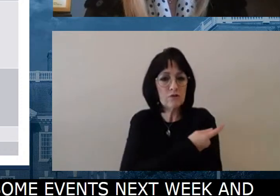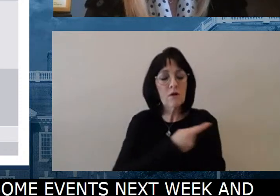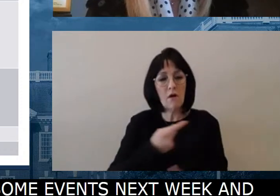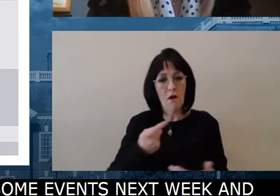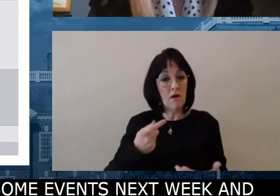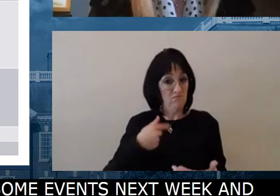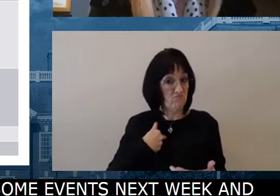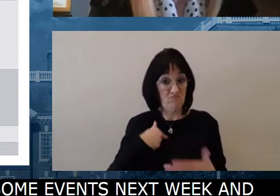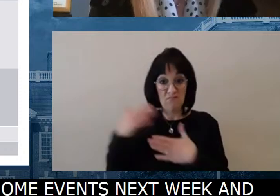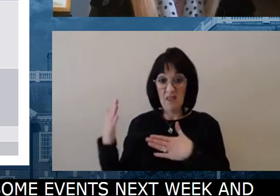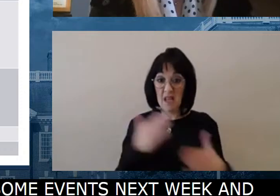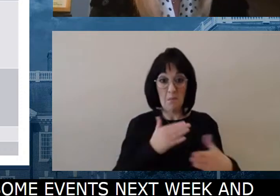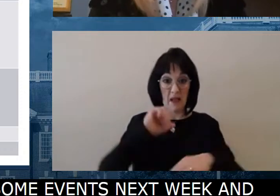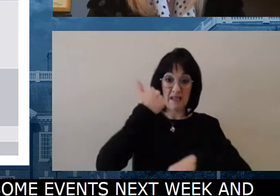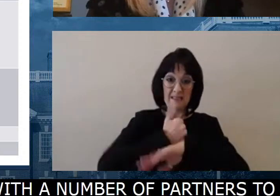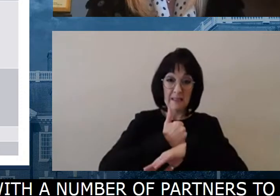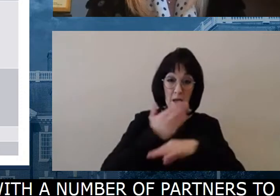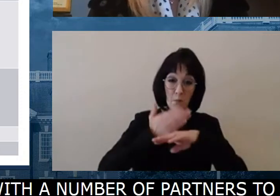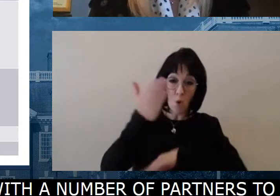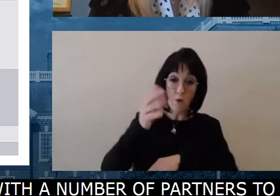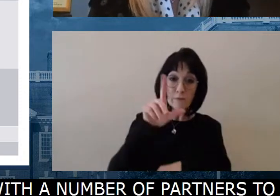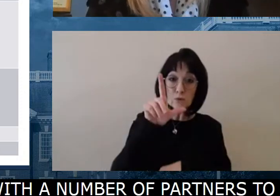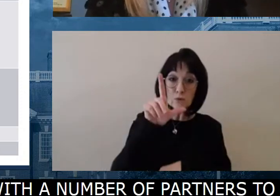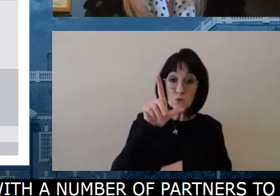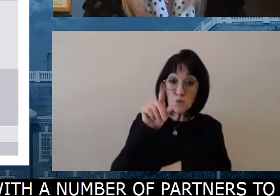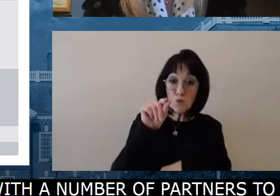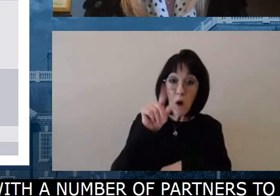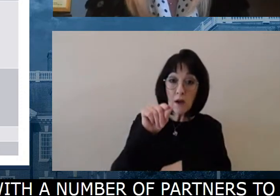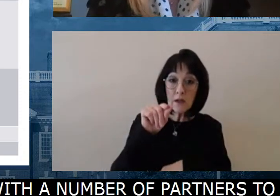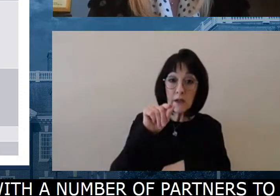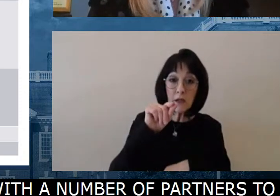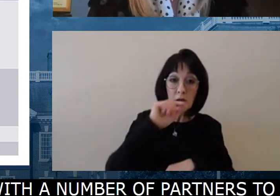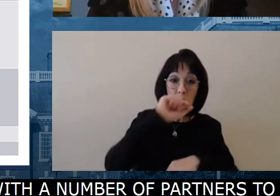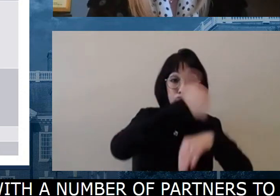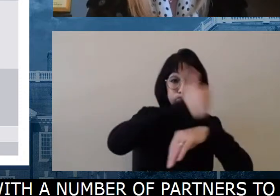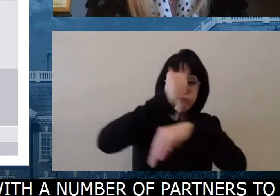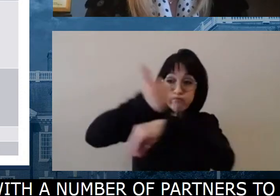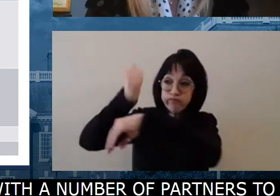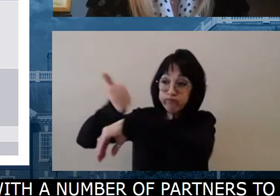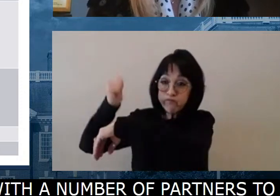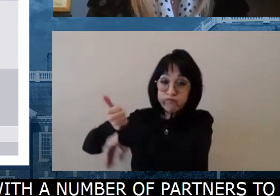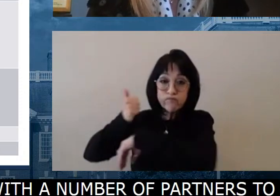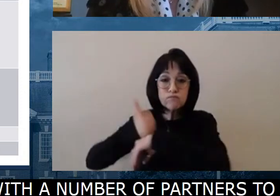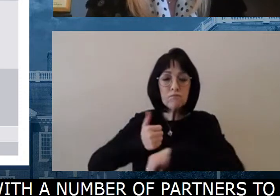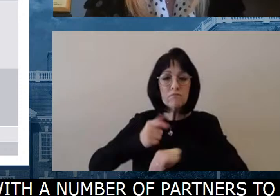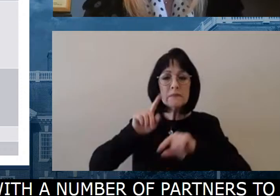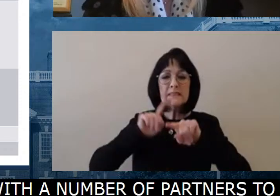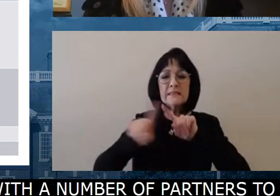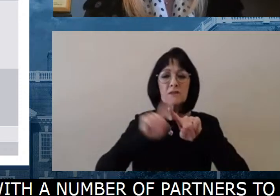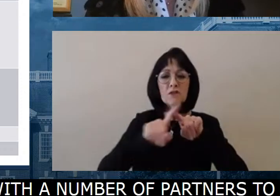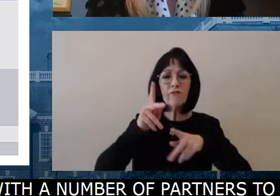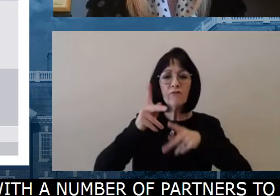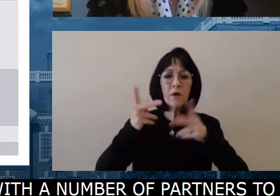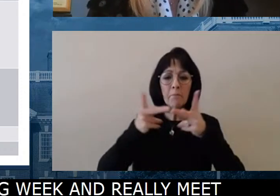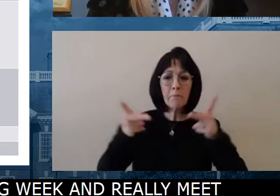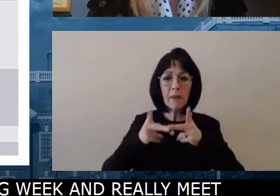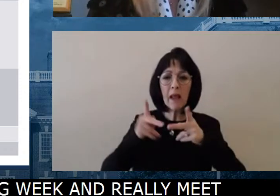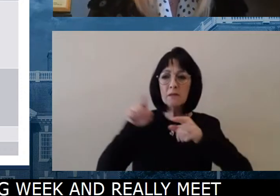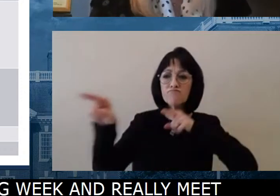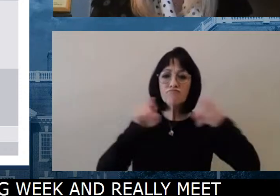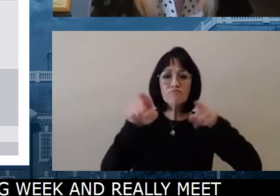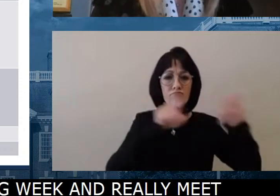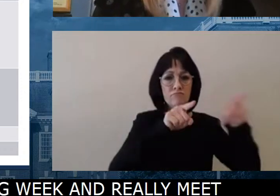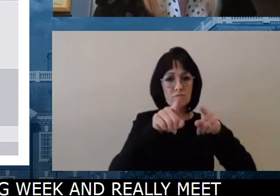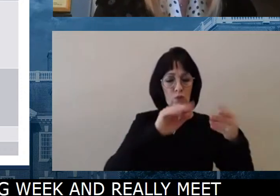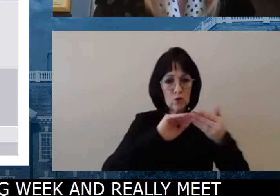this coming week, again, to really meet members of the community where they are. So we're excited about being able to make